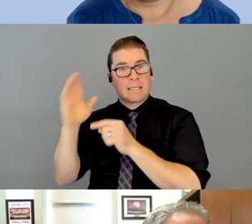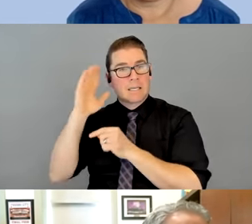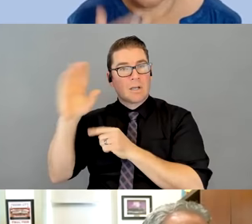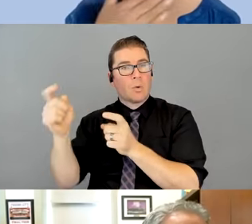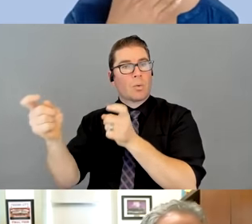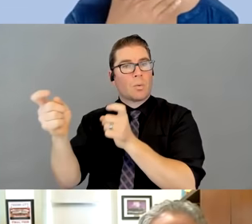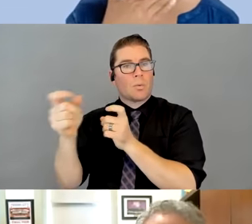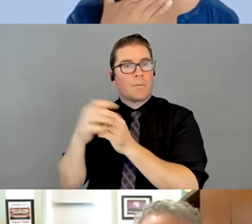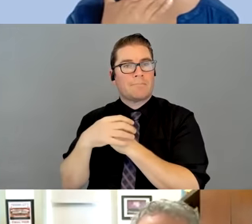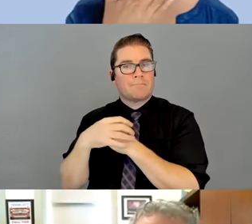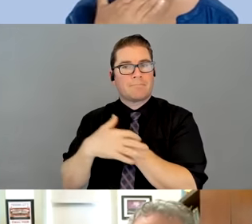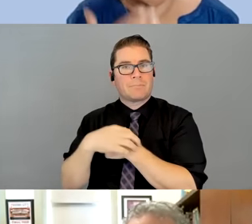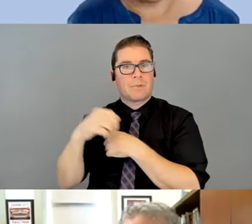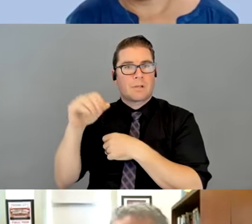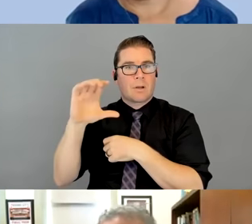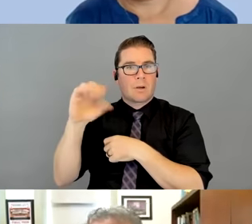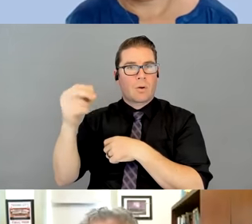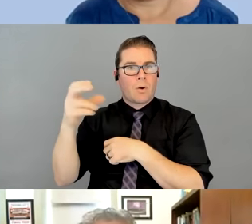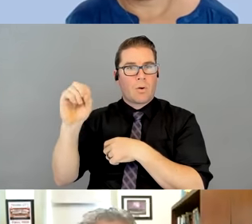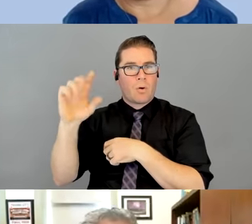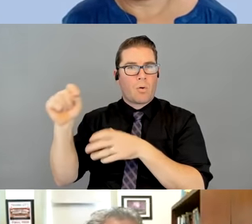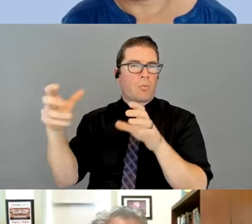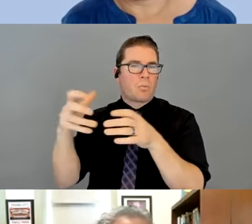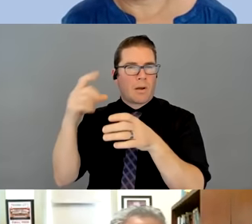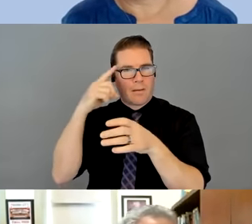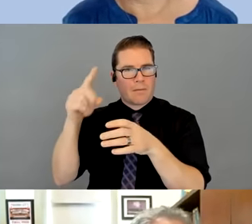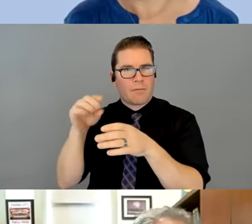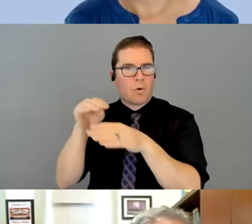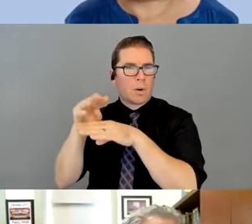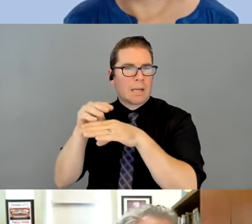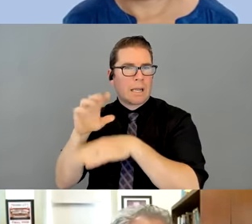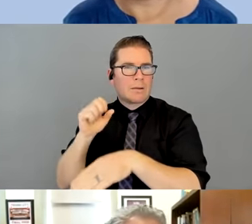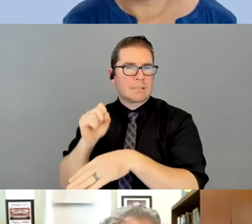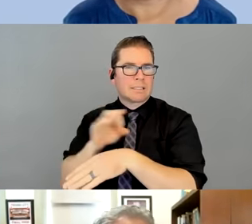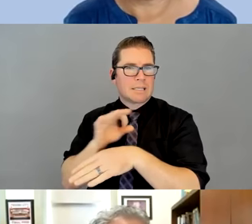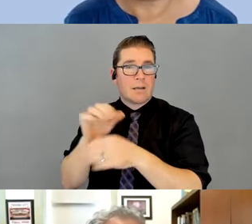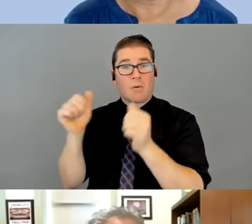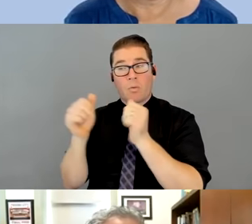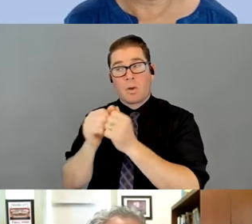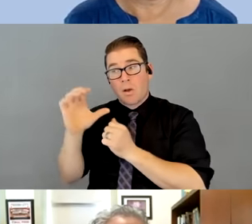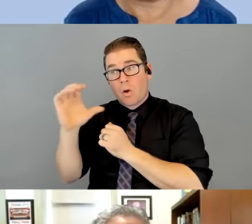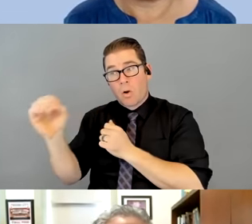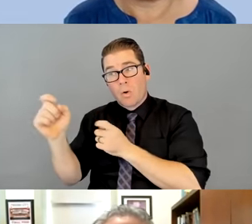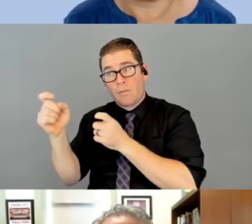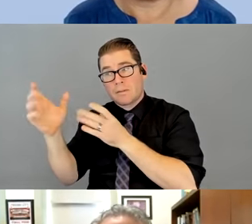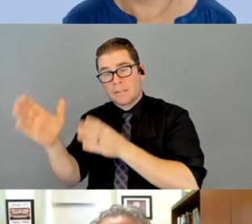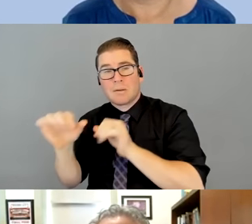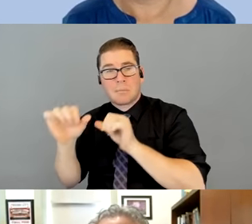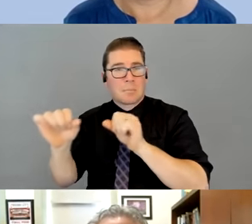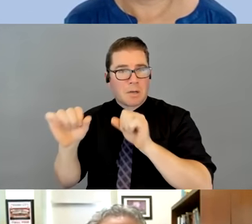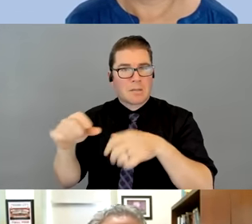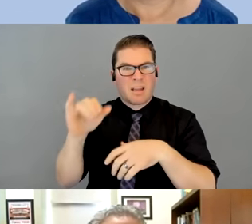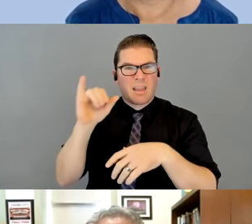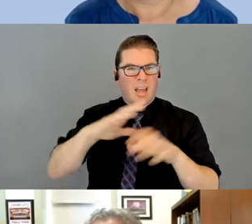the cohort for counseling faculty, perhaps with a co-facilitator. And I think that's what we